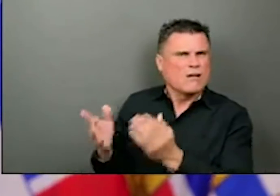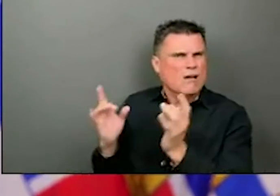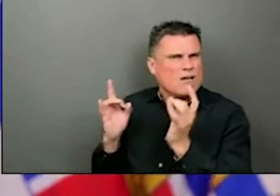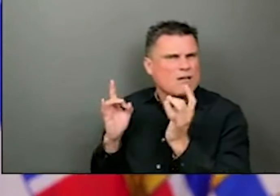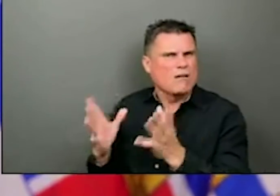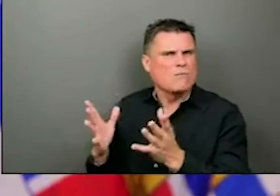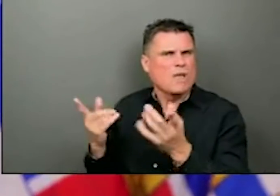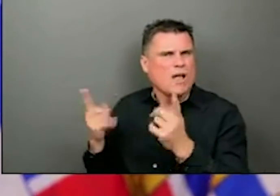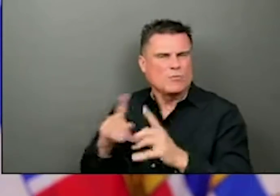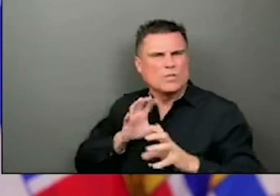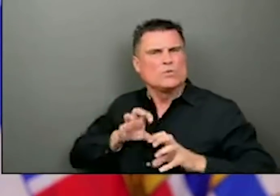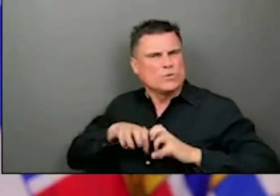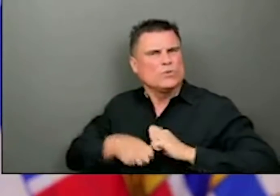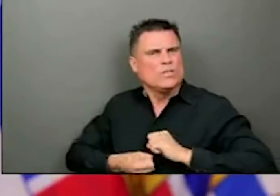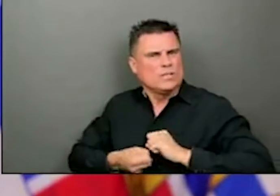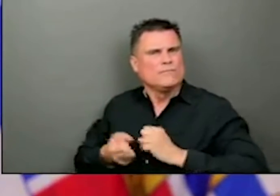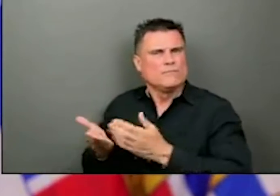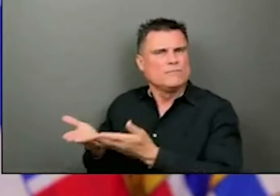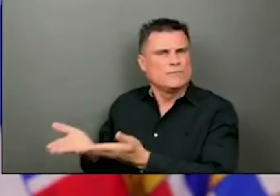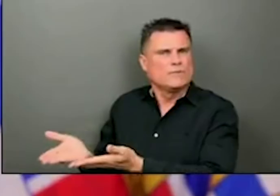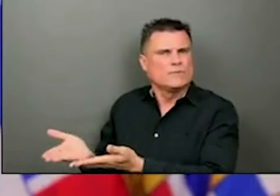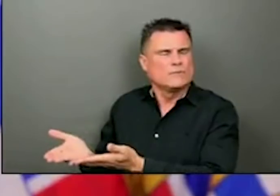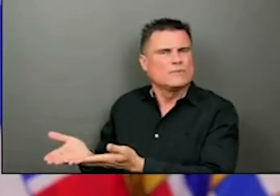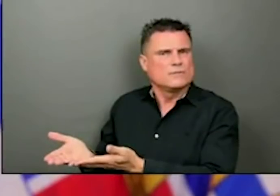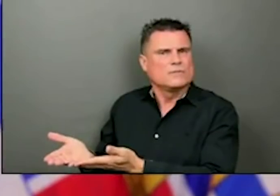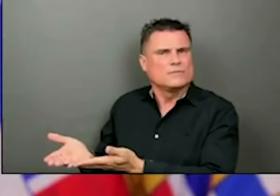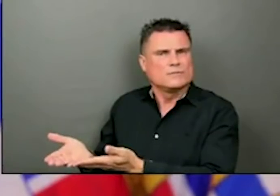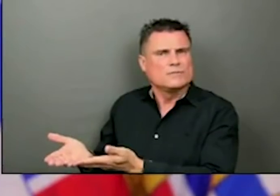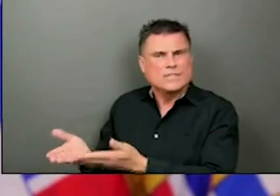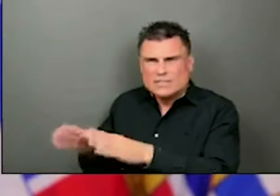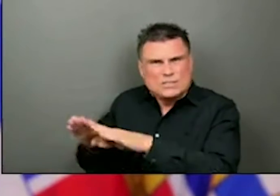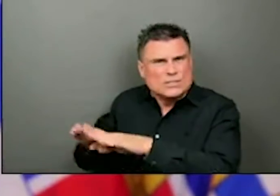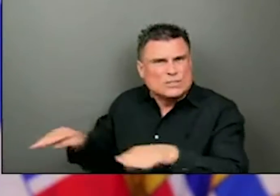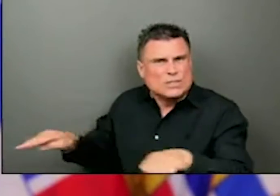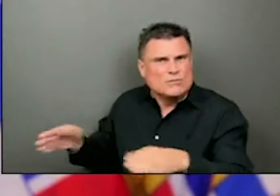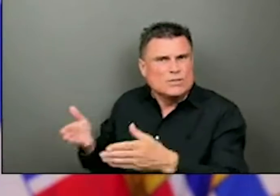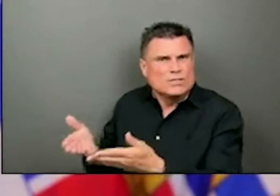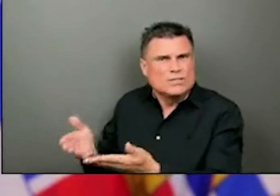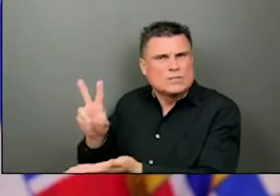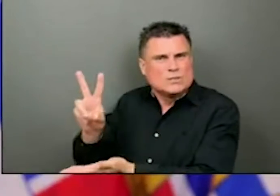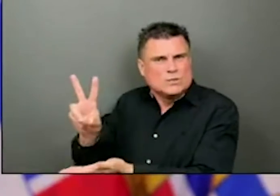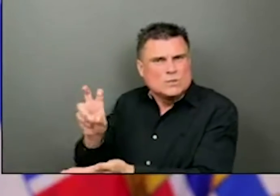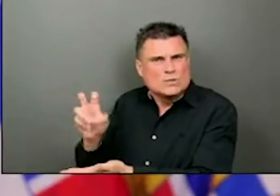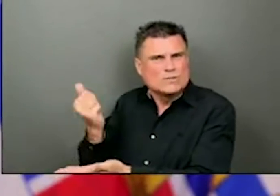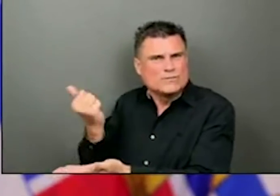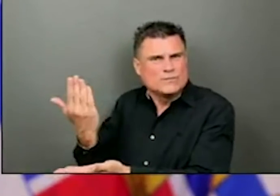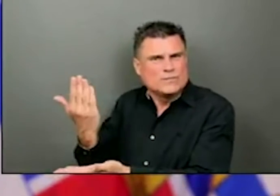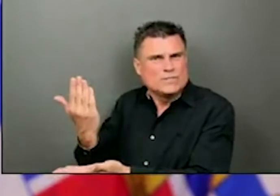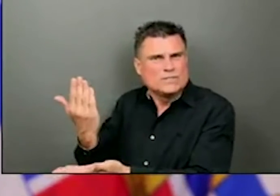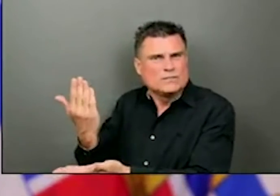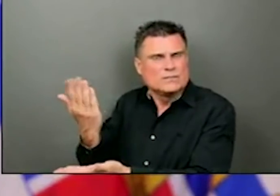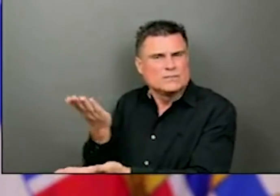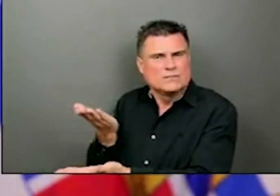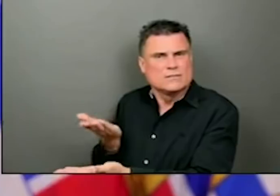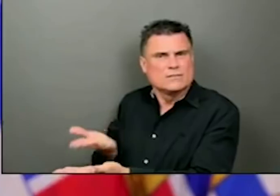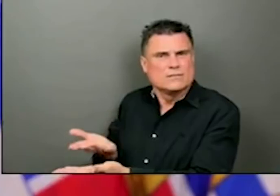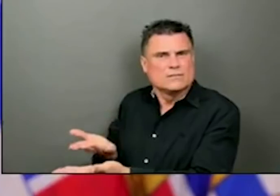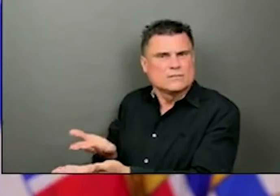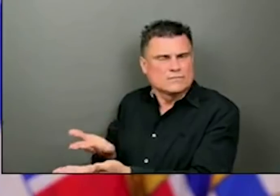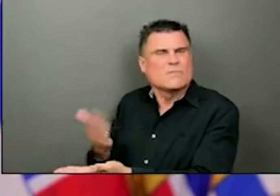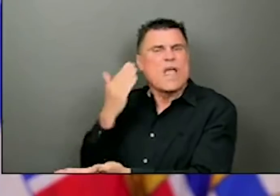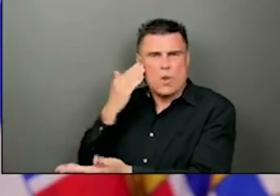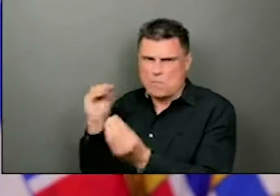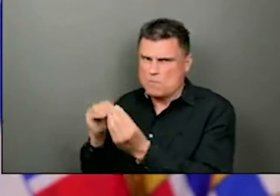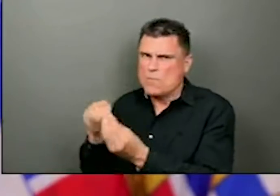do justice to those children and the countless others who died alone and scared, far from home, far from